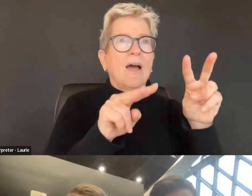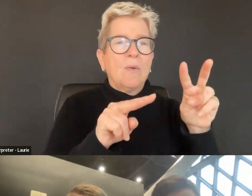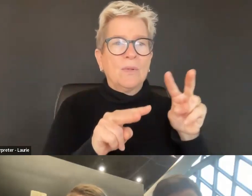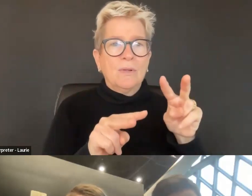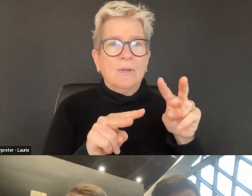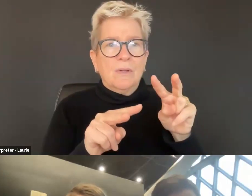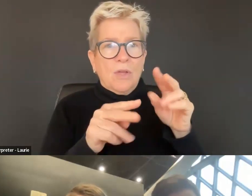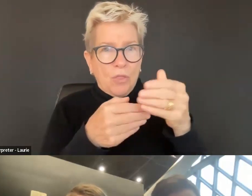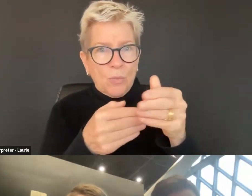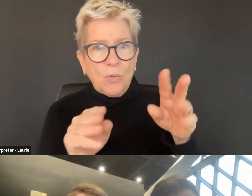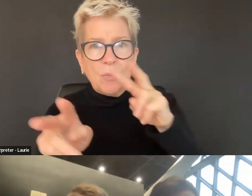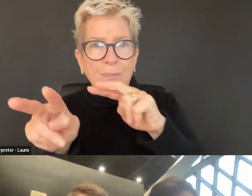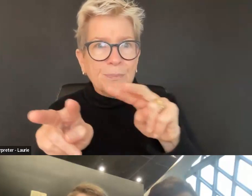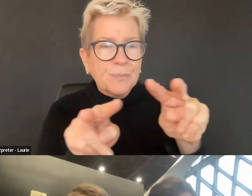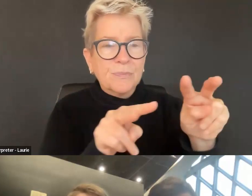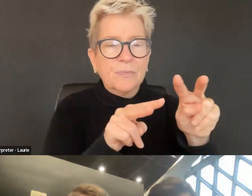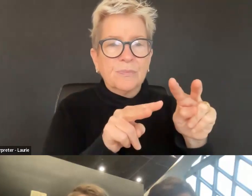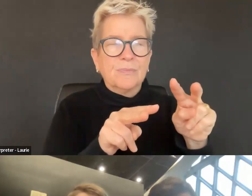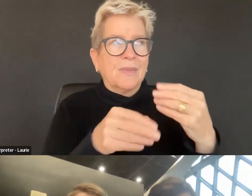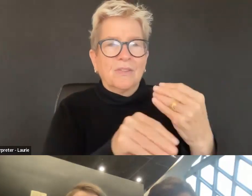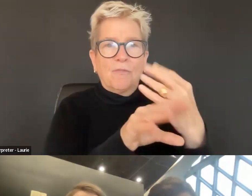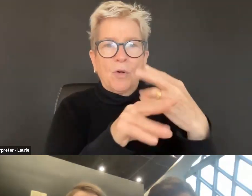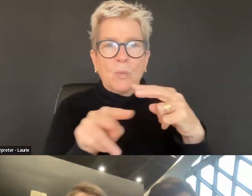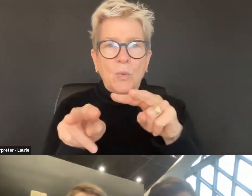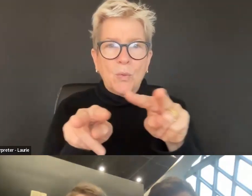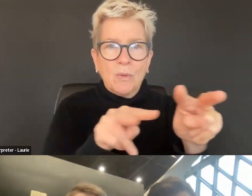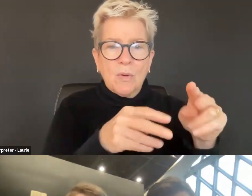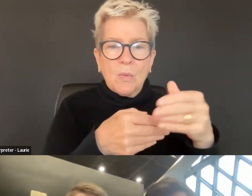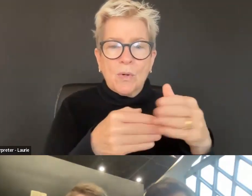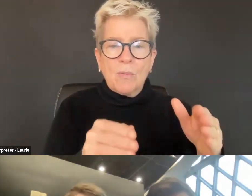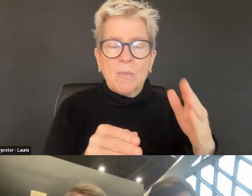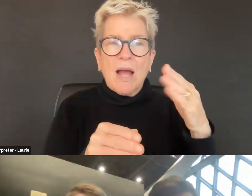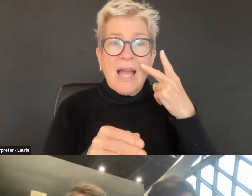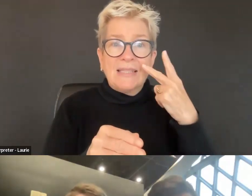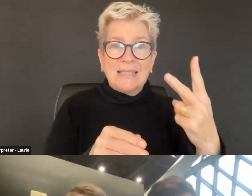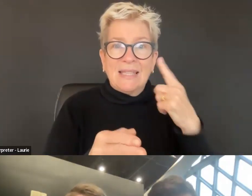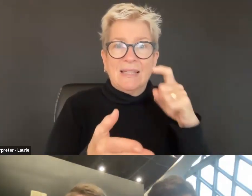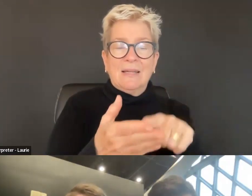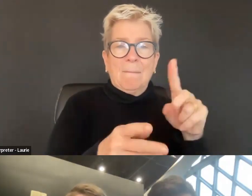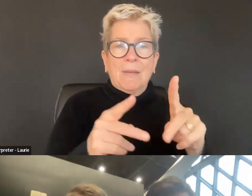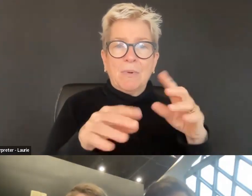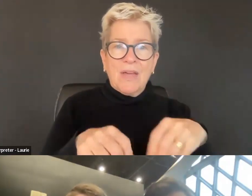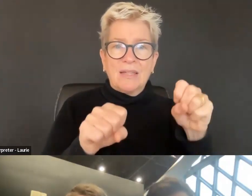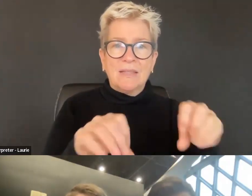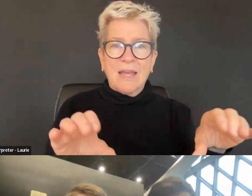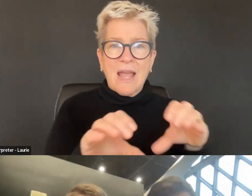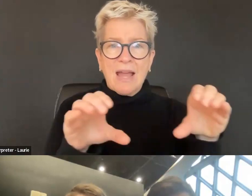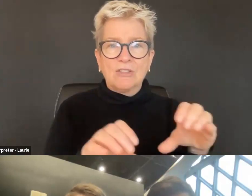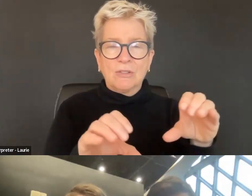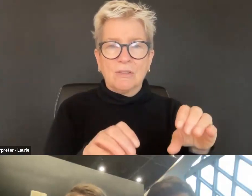room, the virtual room, I see people who can actually take action on these stories, and there will